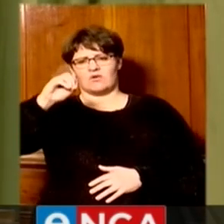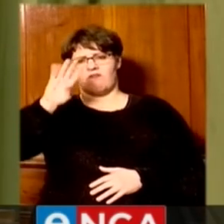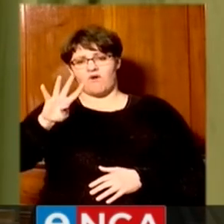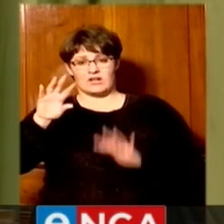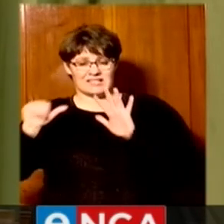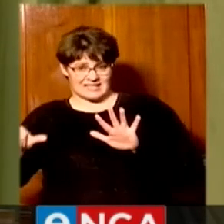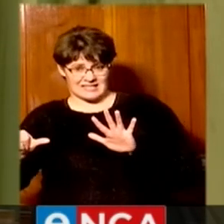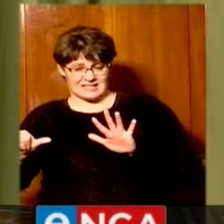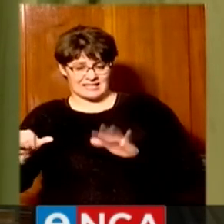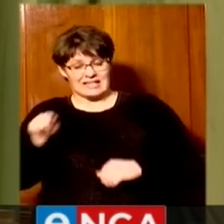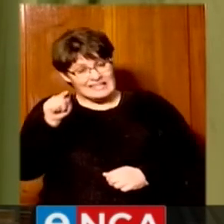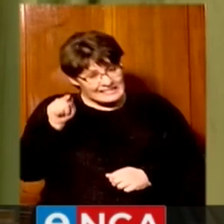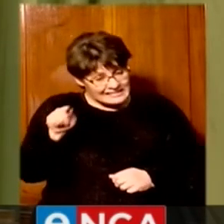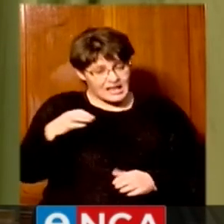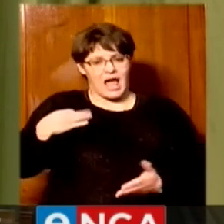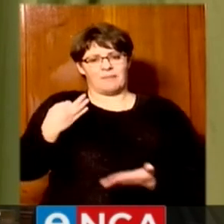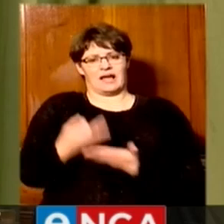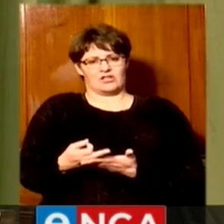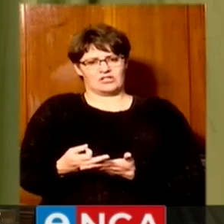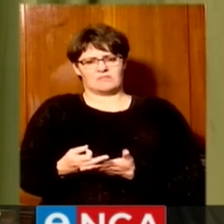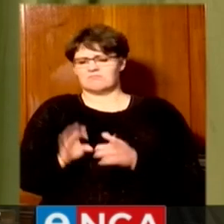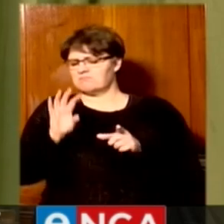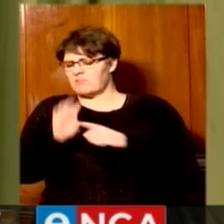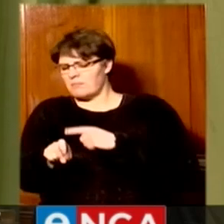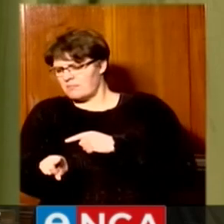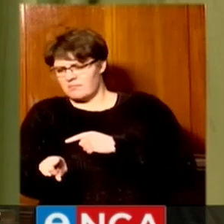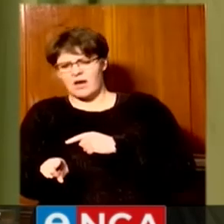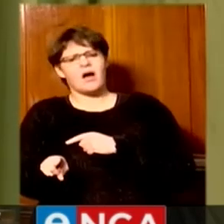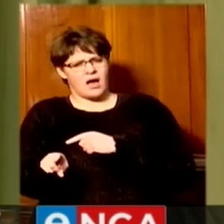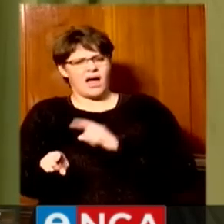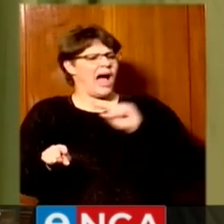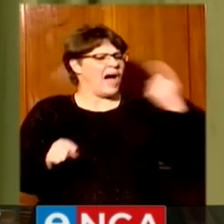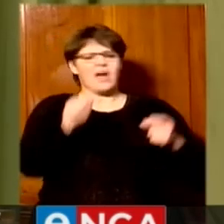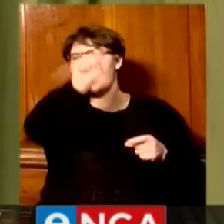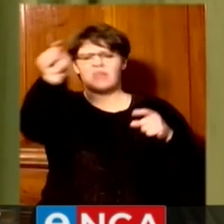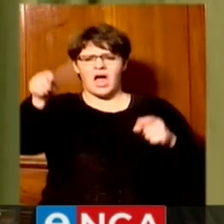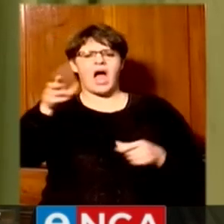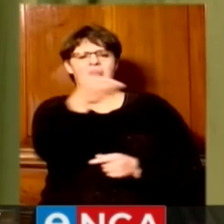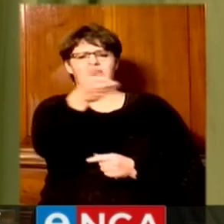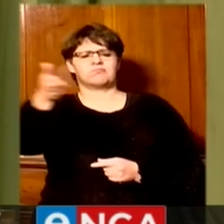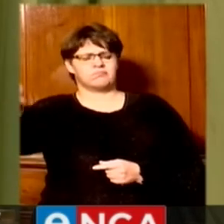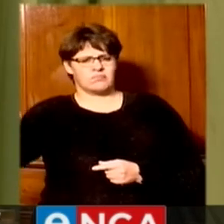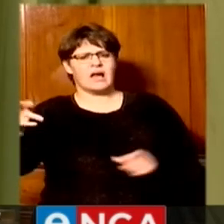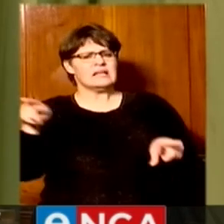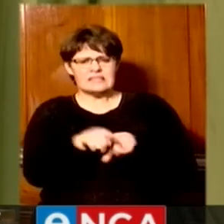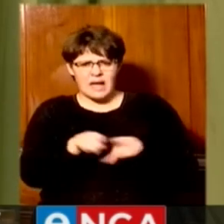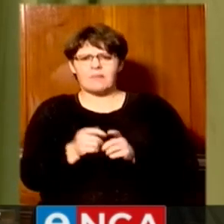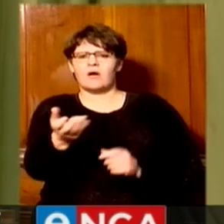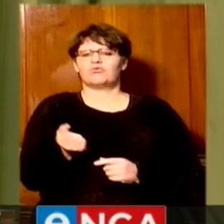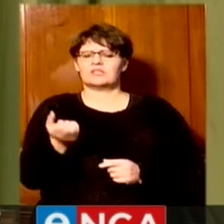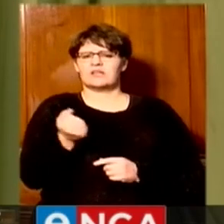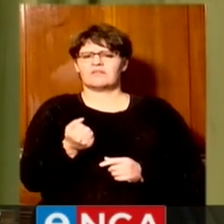2,174,046. These are applications that were found to be active on various databases, including those who are currently